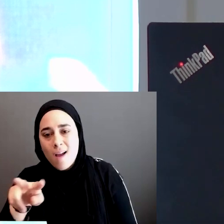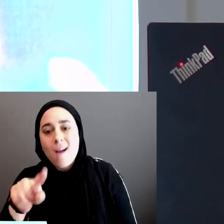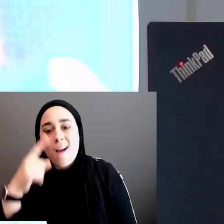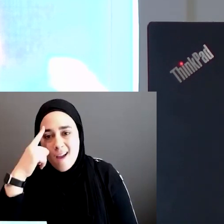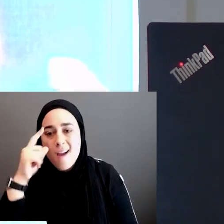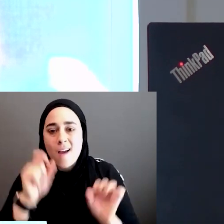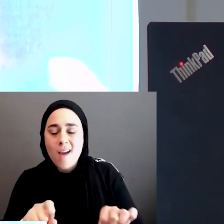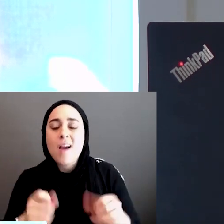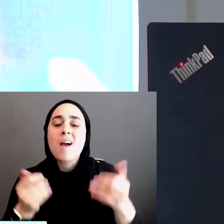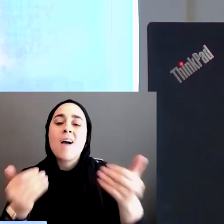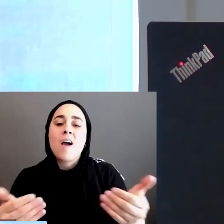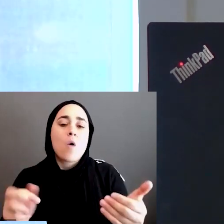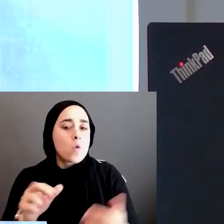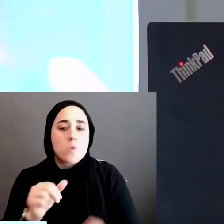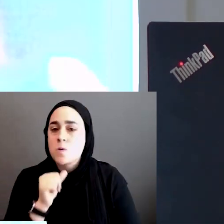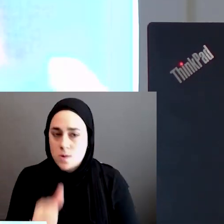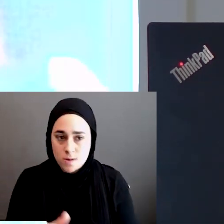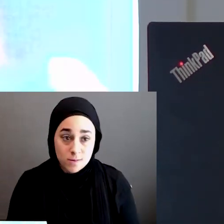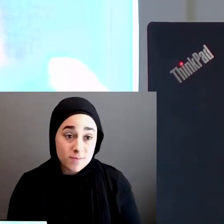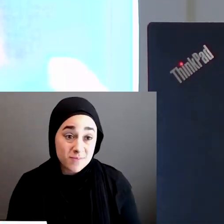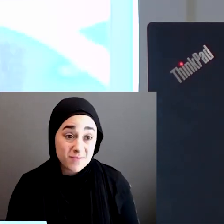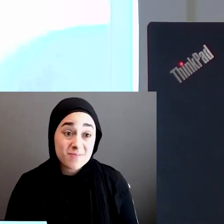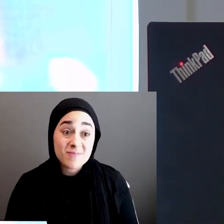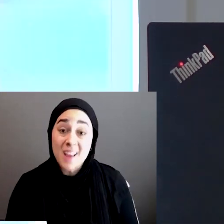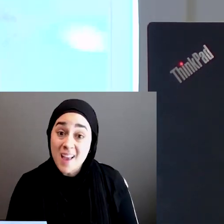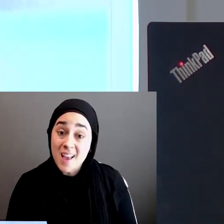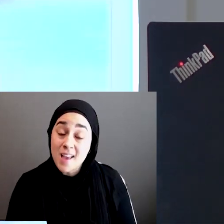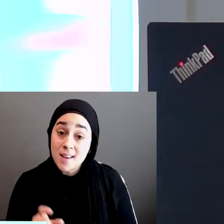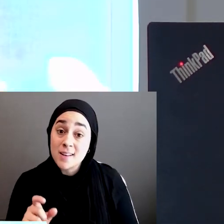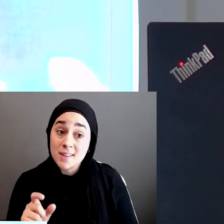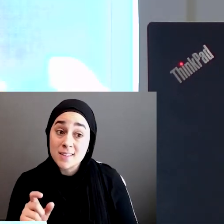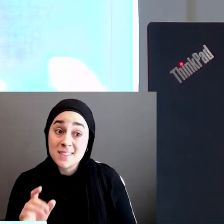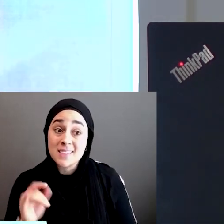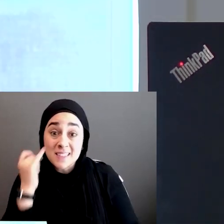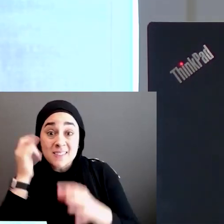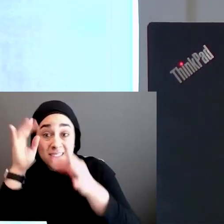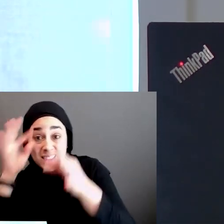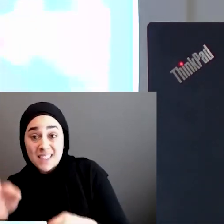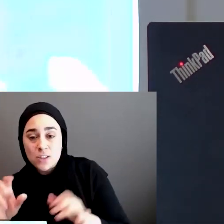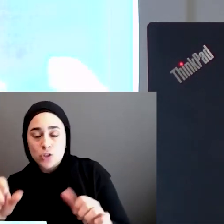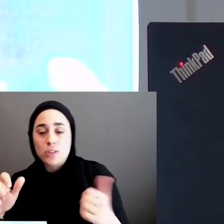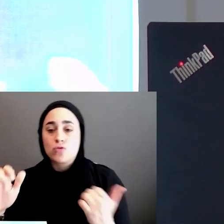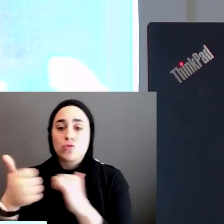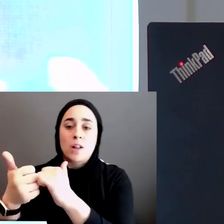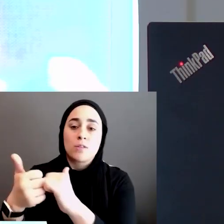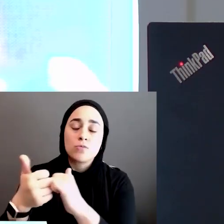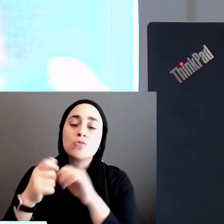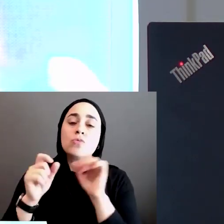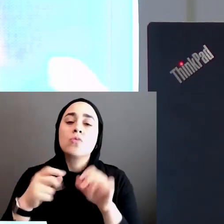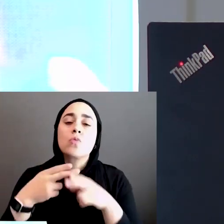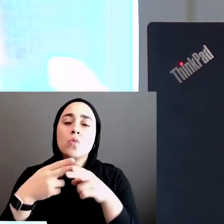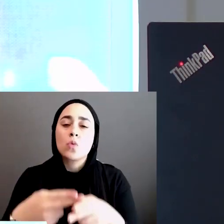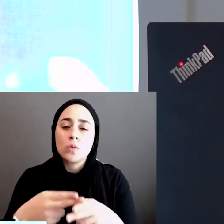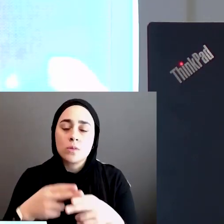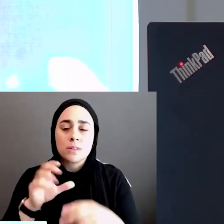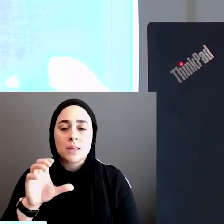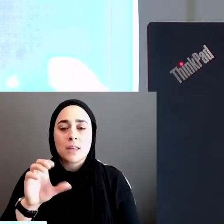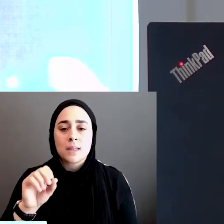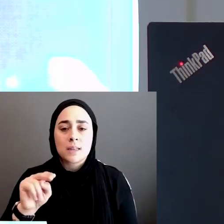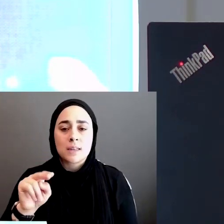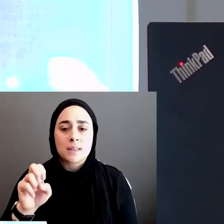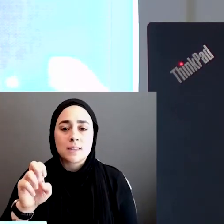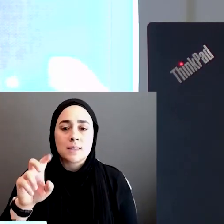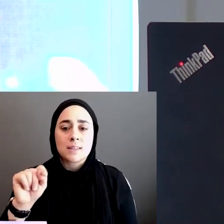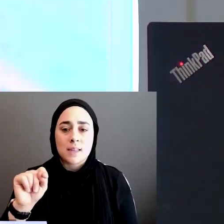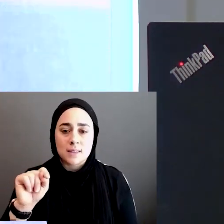and has to make that decision. And the decisions can be challenged. We have a consent and capacity board, and that's where if you do